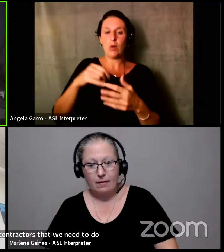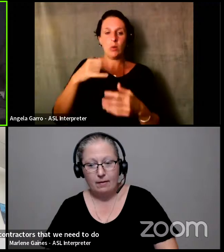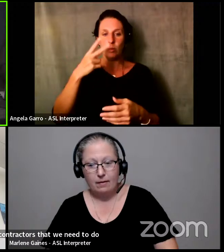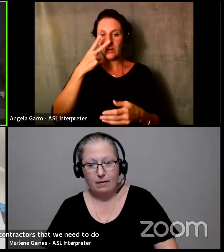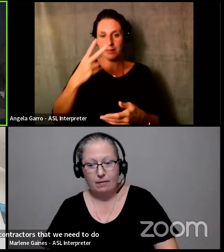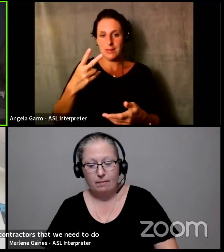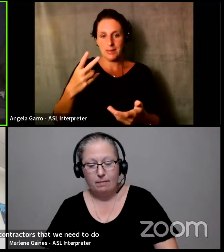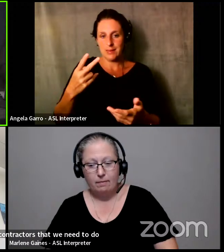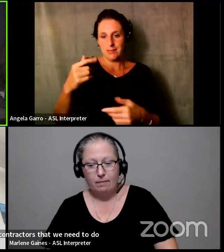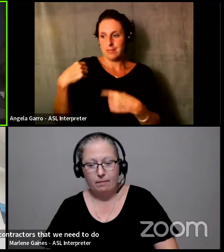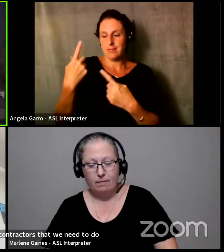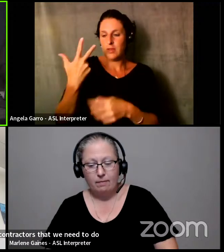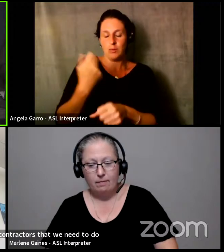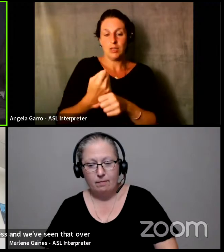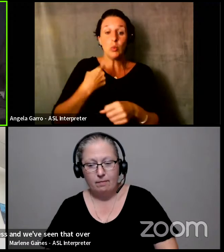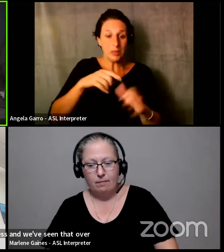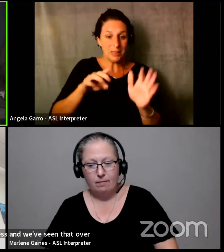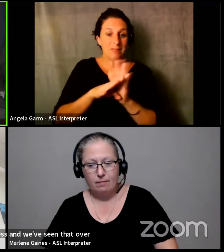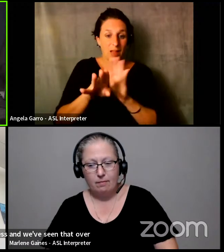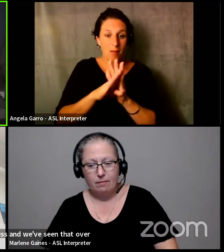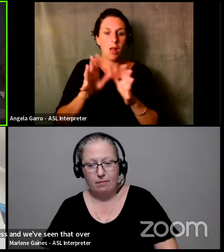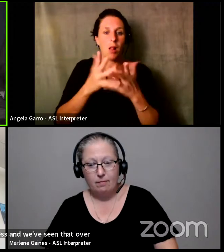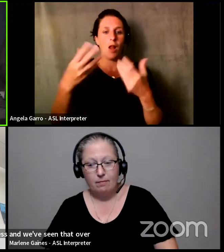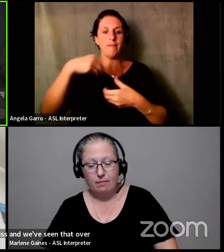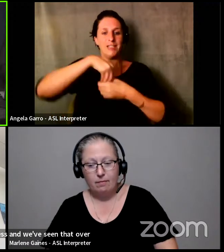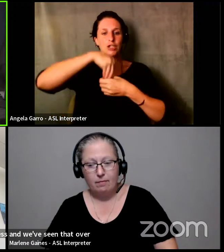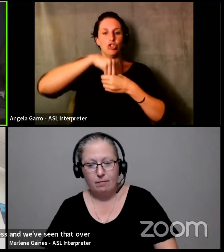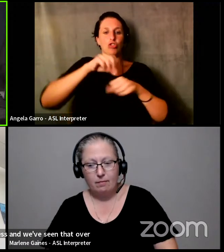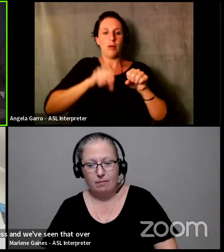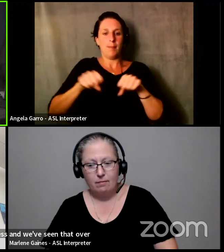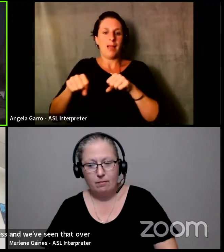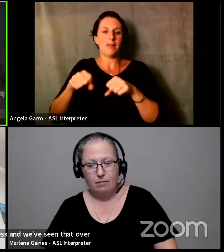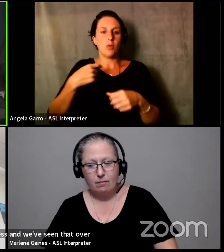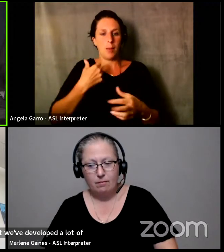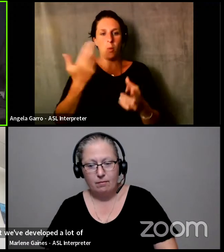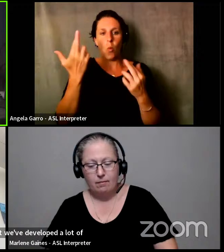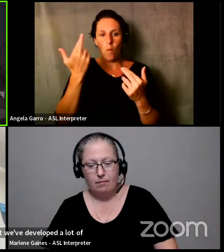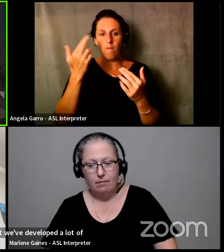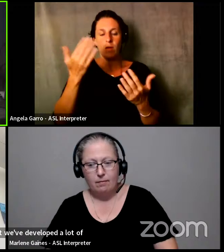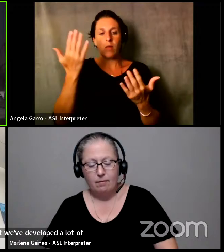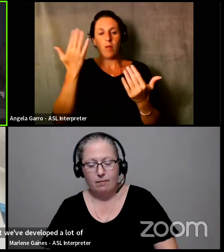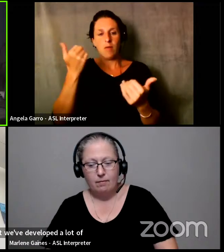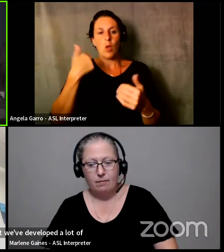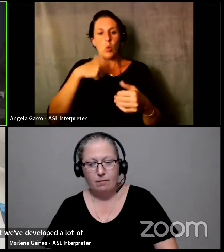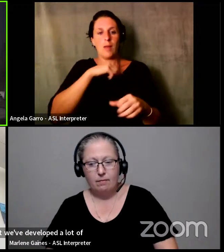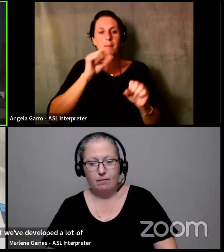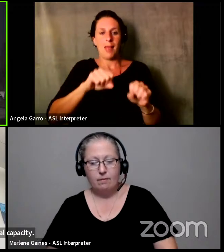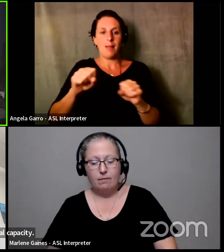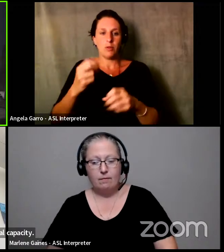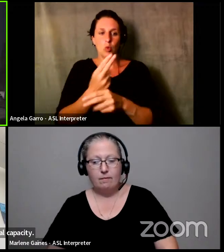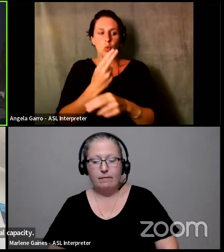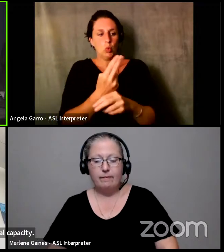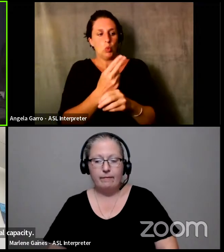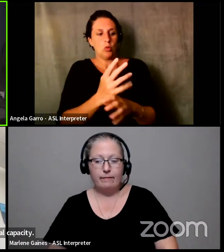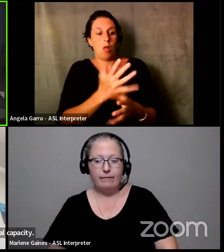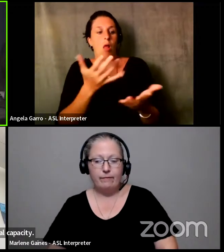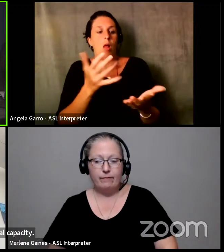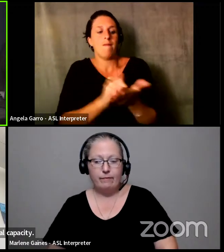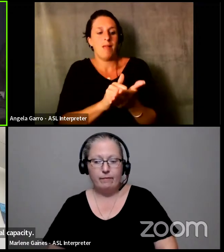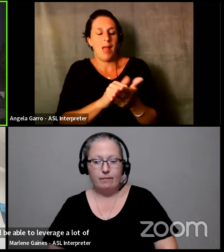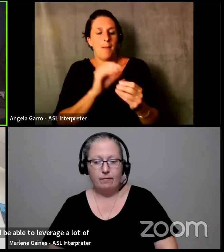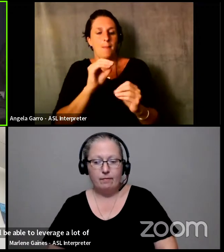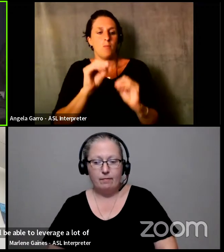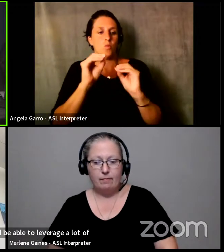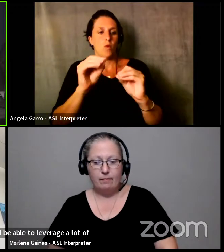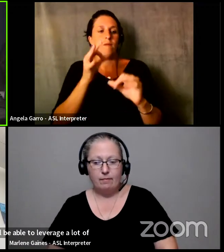years, is that we've developed a lot of internal capacity. So I'm hopeful that we'll be able to leverage a lot of that going forward.